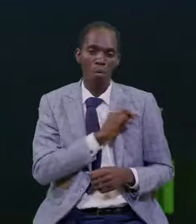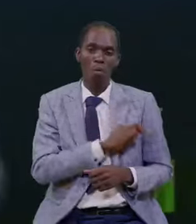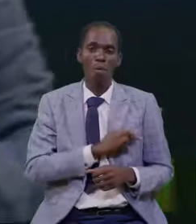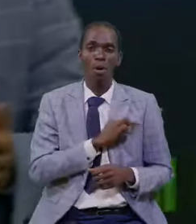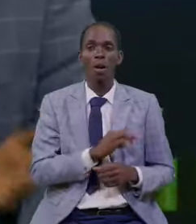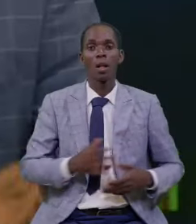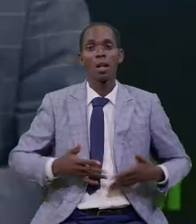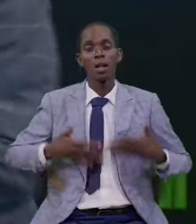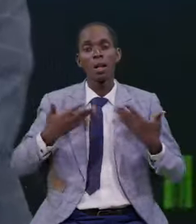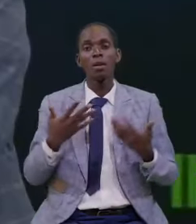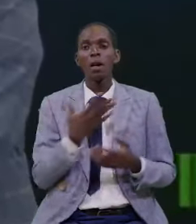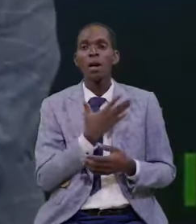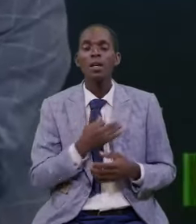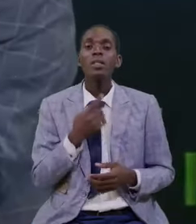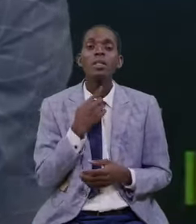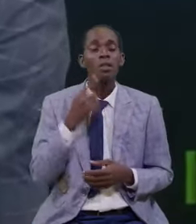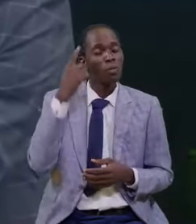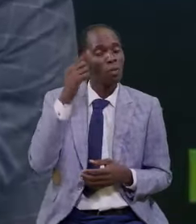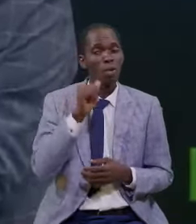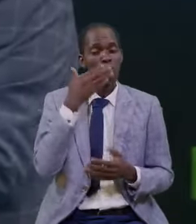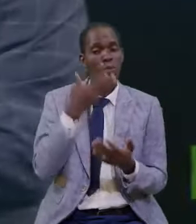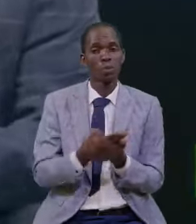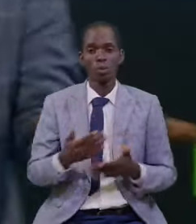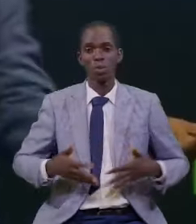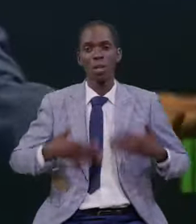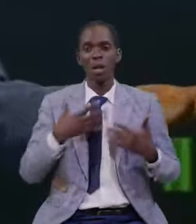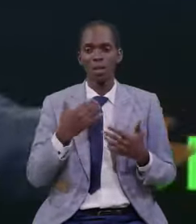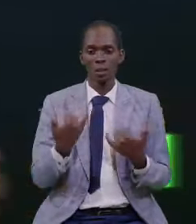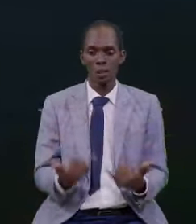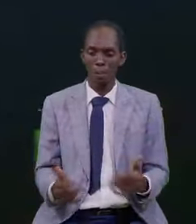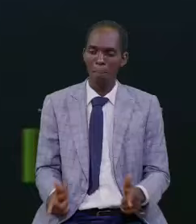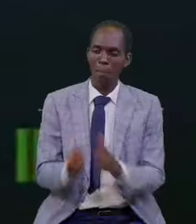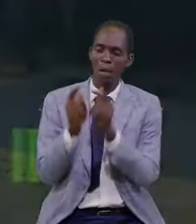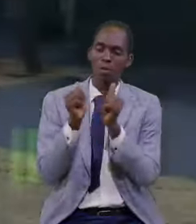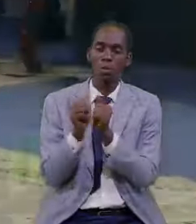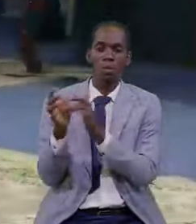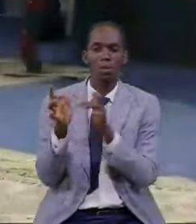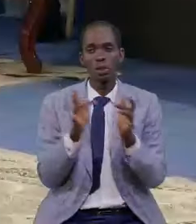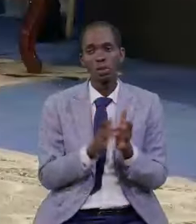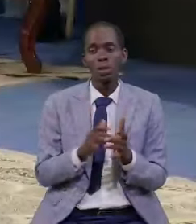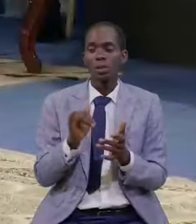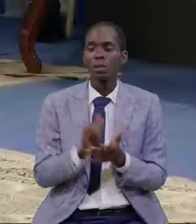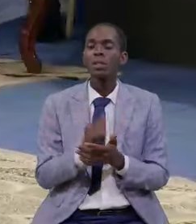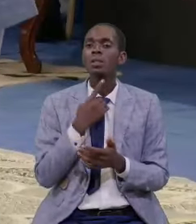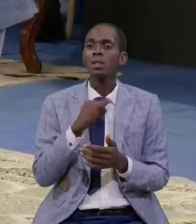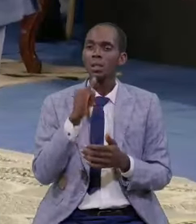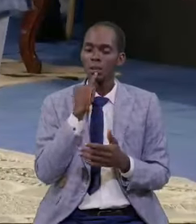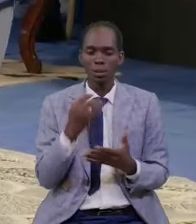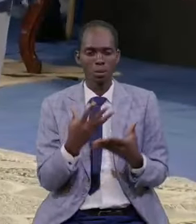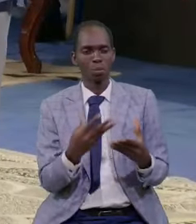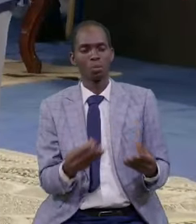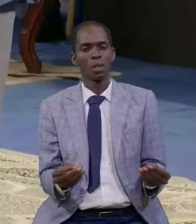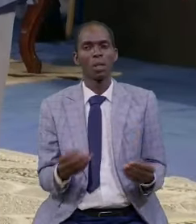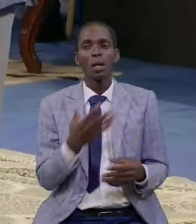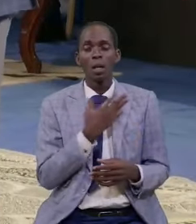good life. And then he comes across Jesus, that thirst is met, but he is also sick. And he is thirsty. You